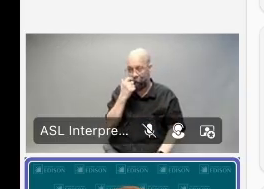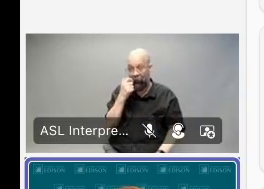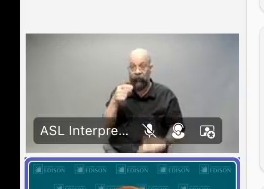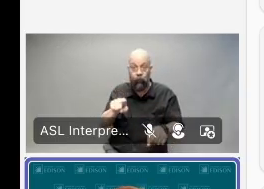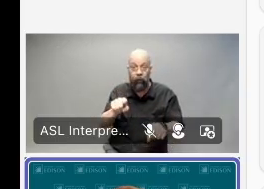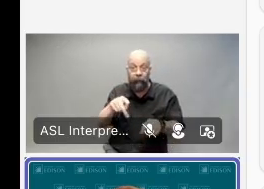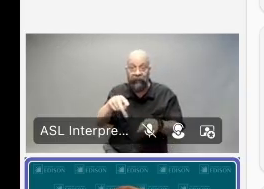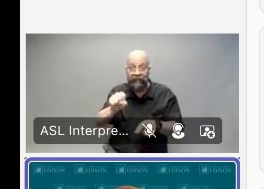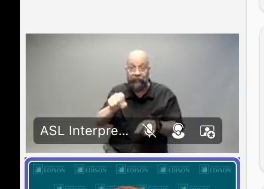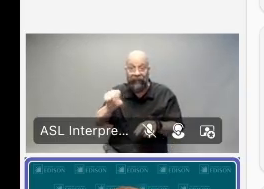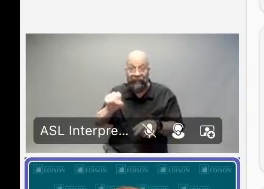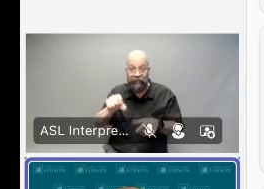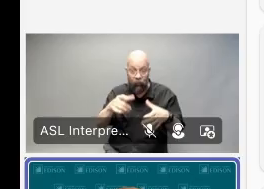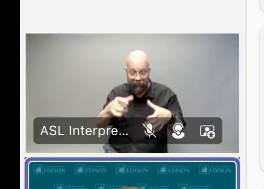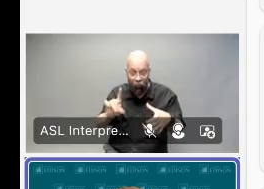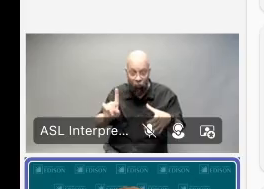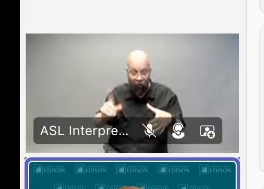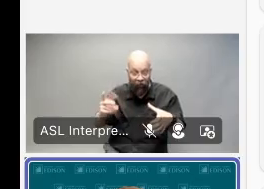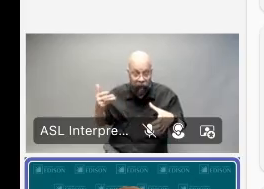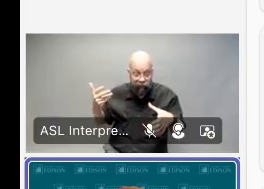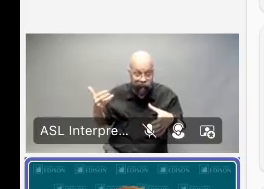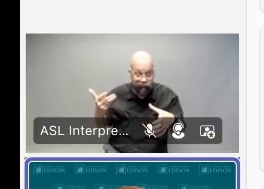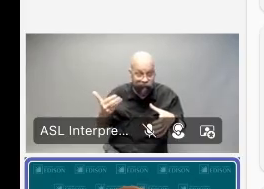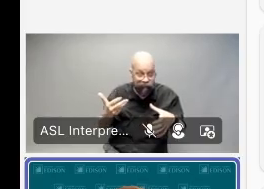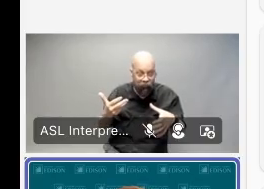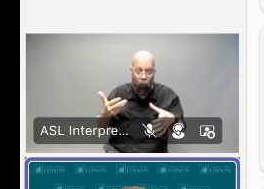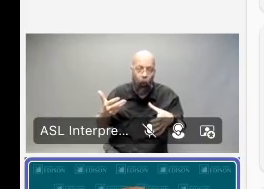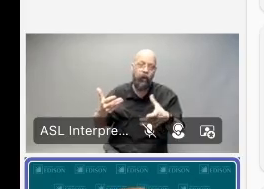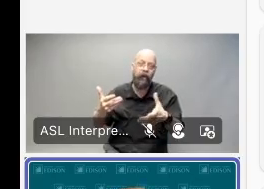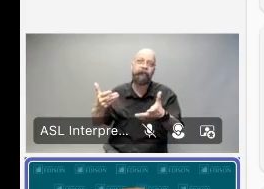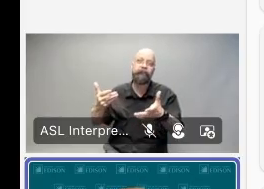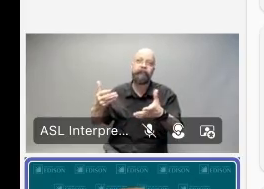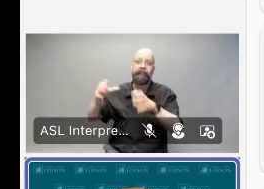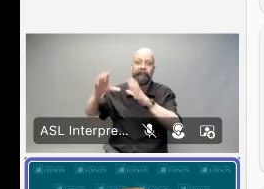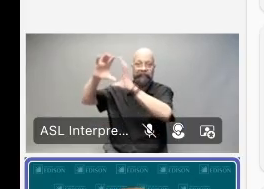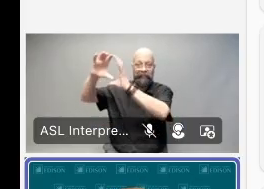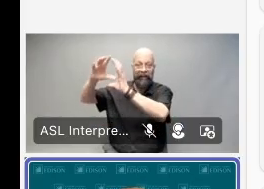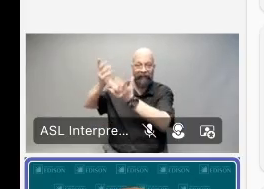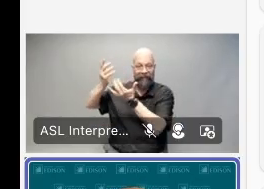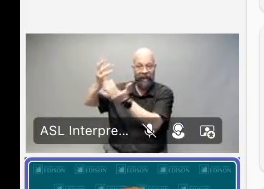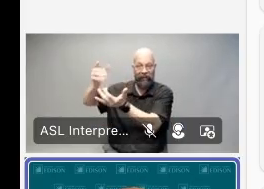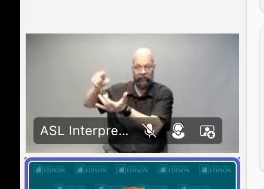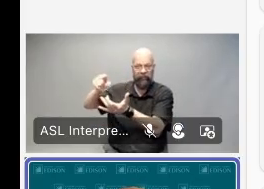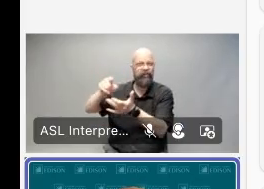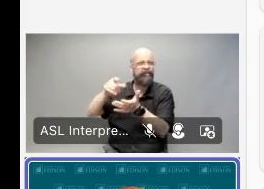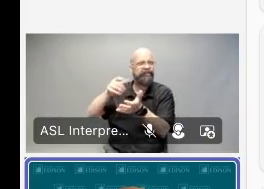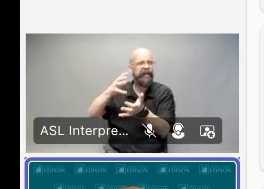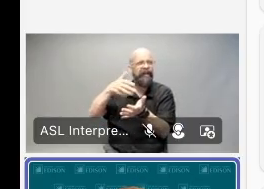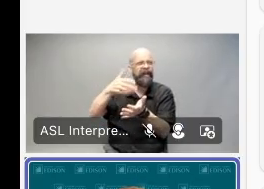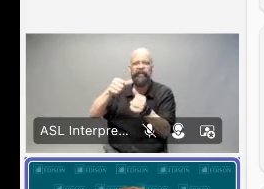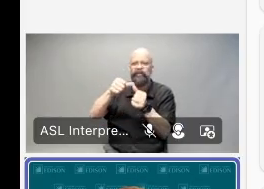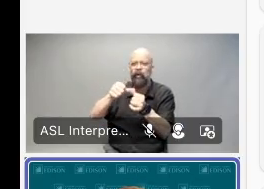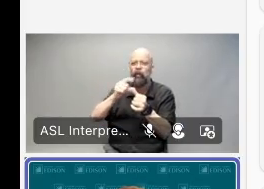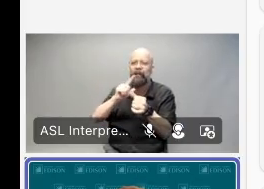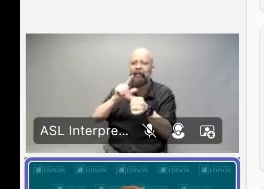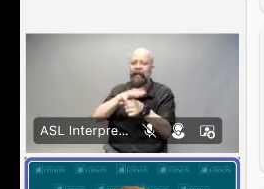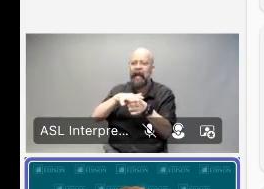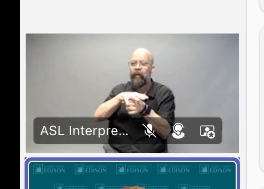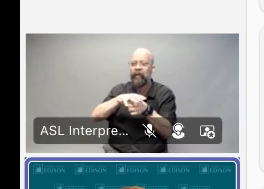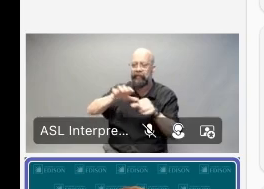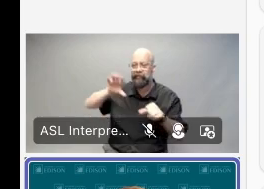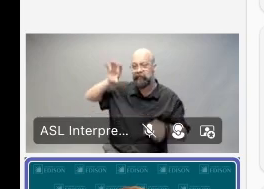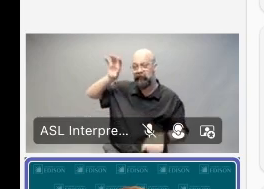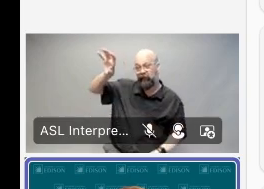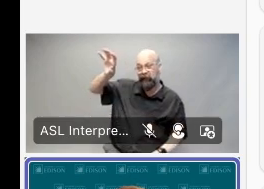whether you're in the high fire risk area or downstream, meaning when I showed you that map of the county where the substation was in the